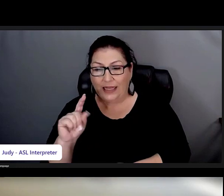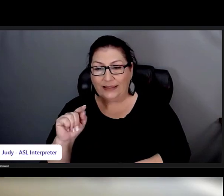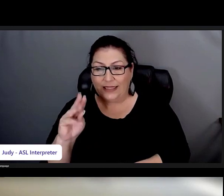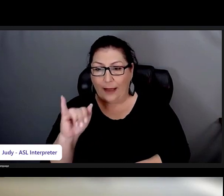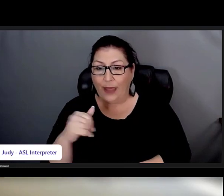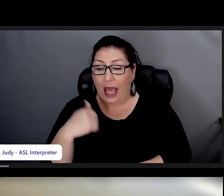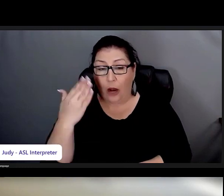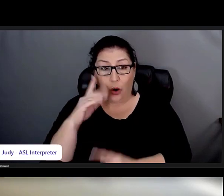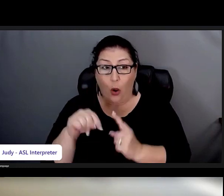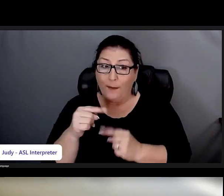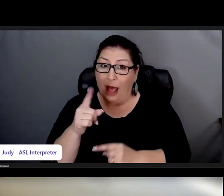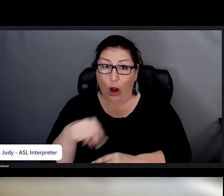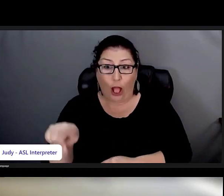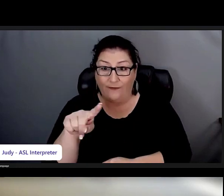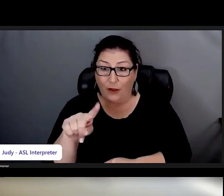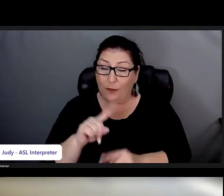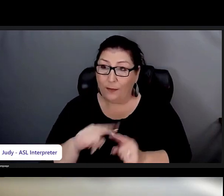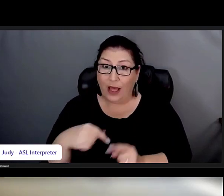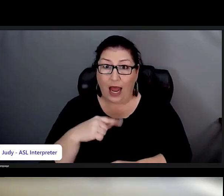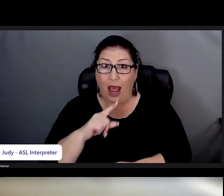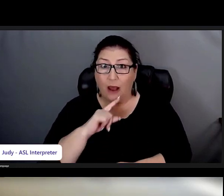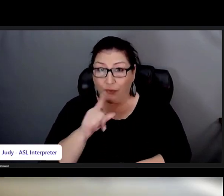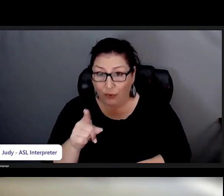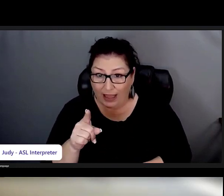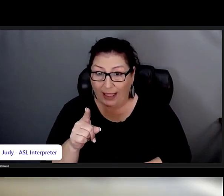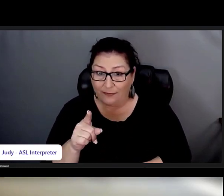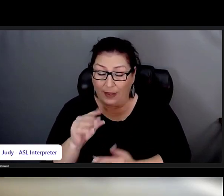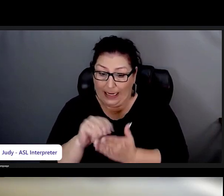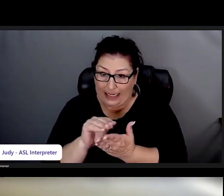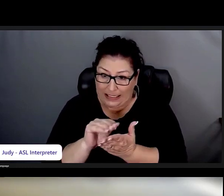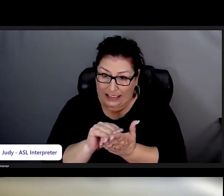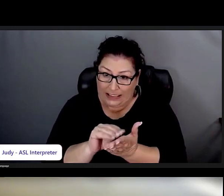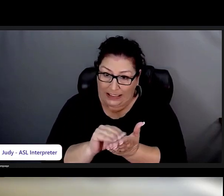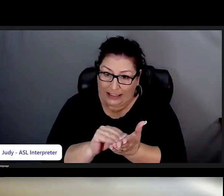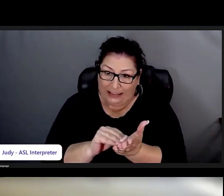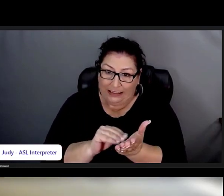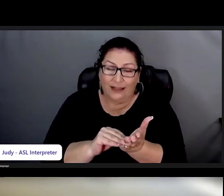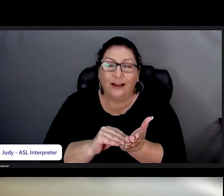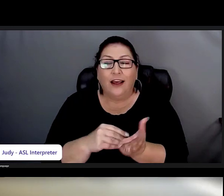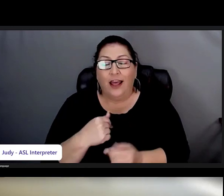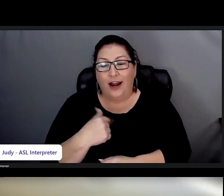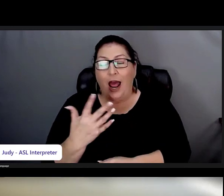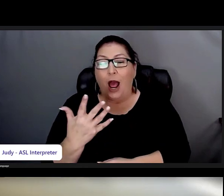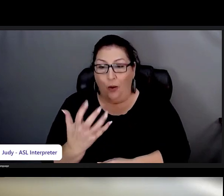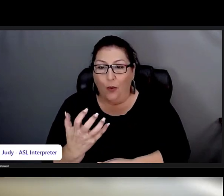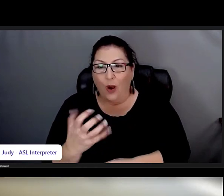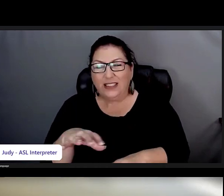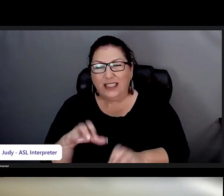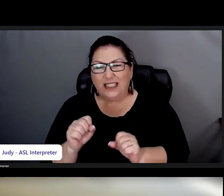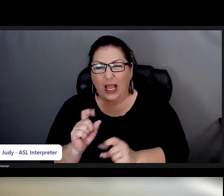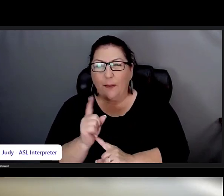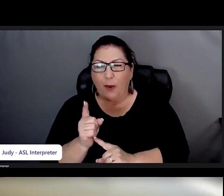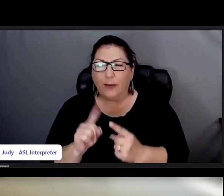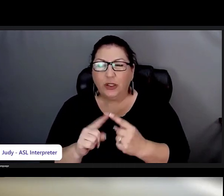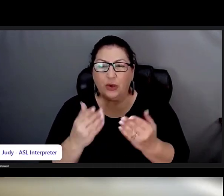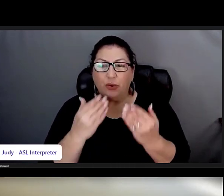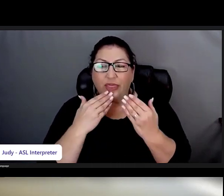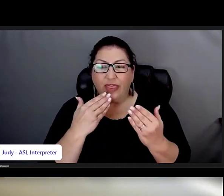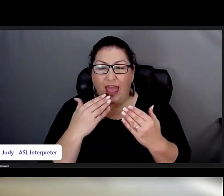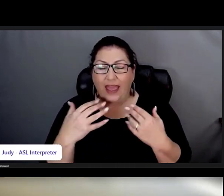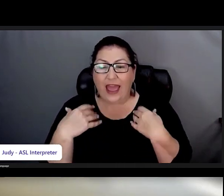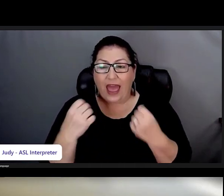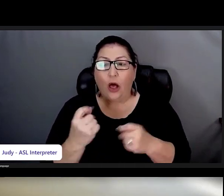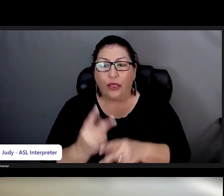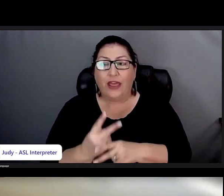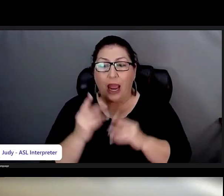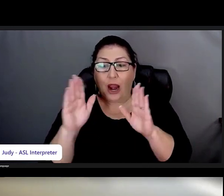know about all of you, but I have been taking copious notes. And I'd like to take a moment to thank Healthcare Excellence Canada